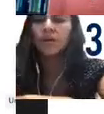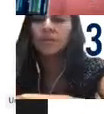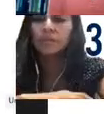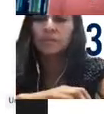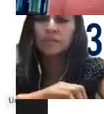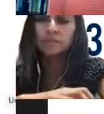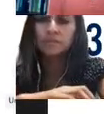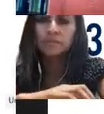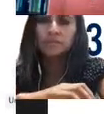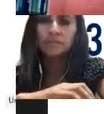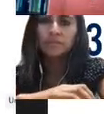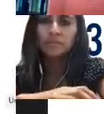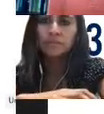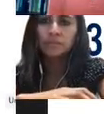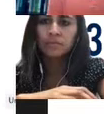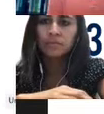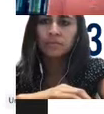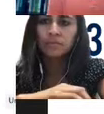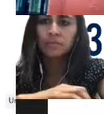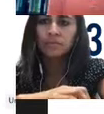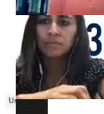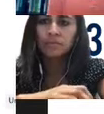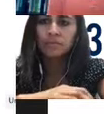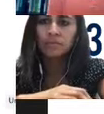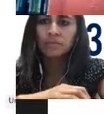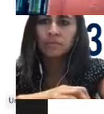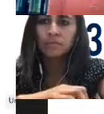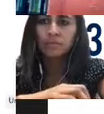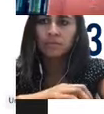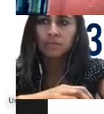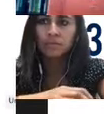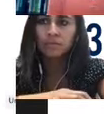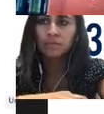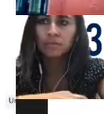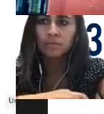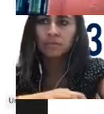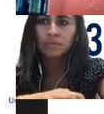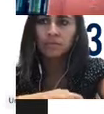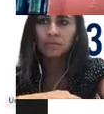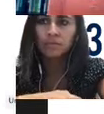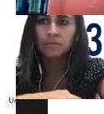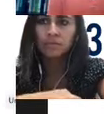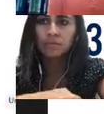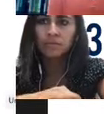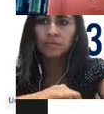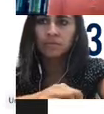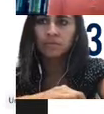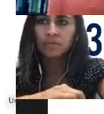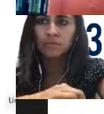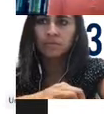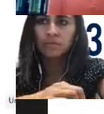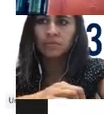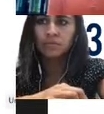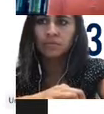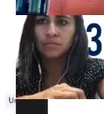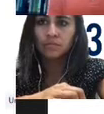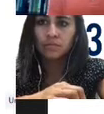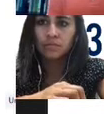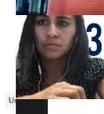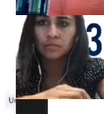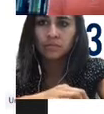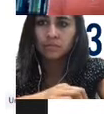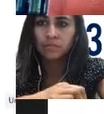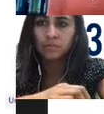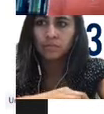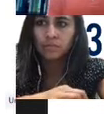box, your reactions, you can give a thumbs up, and that's going to show up on the box here by your name. I'm going to go to gallery view so it's